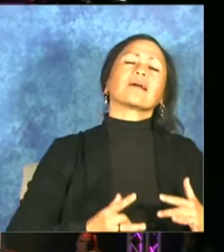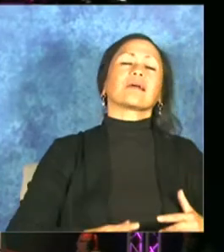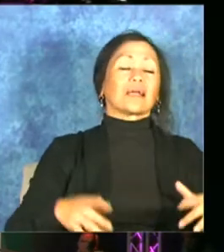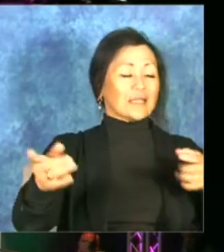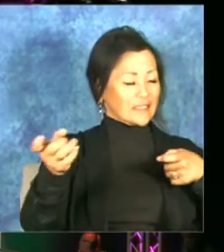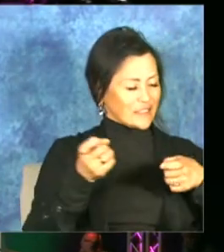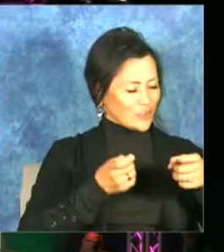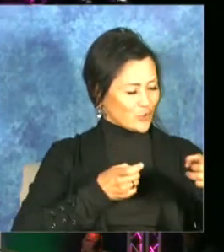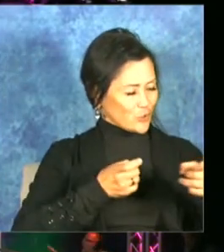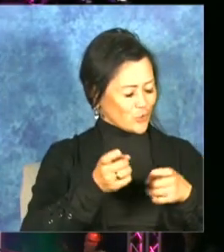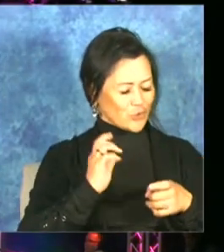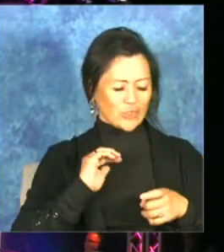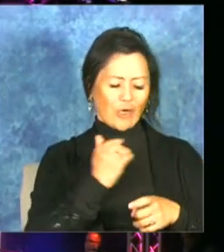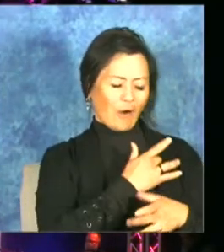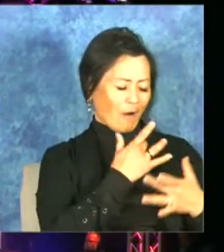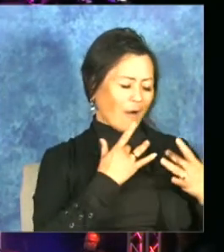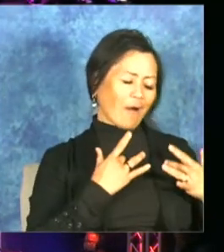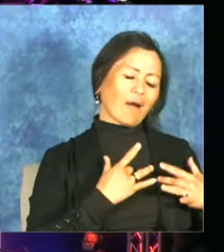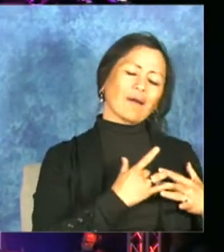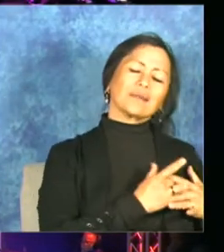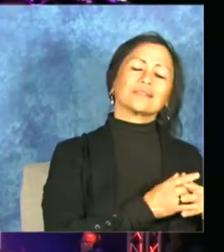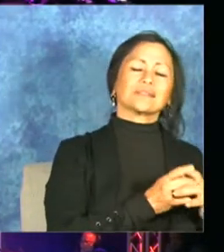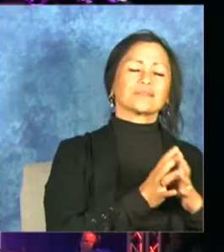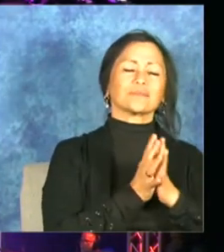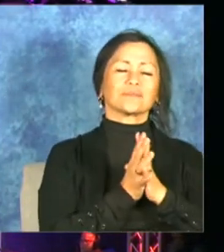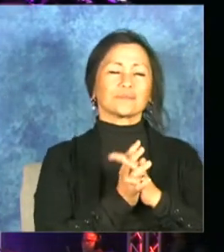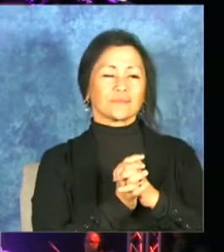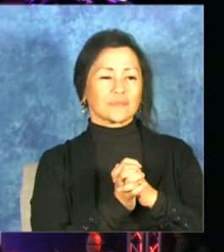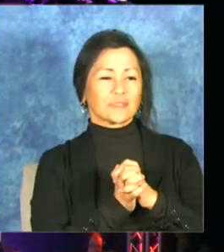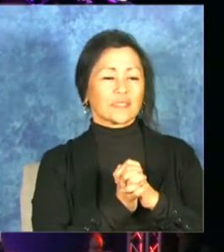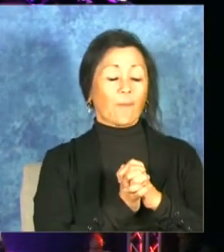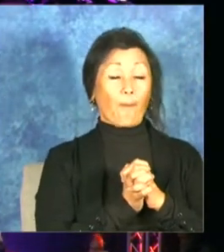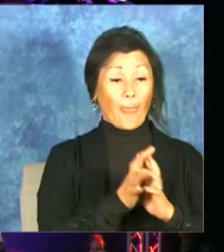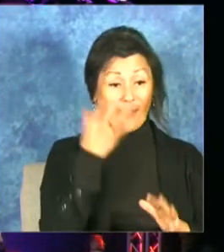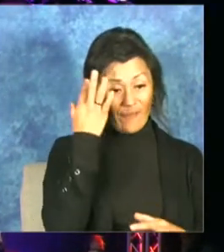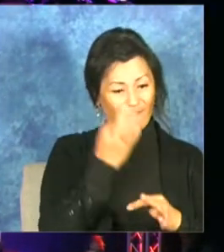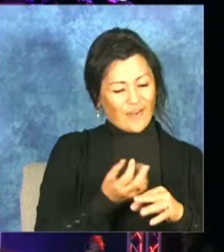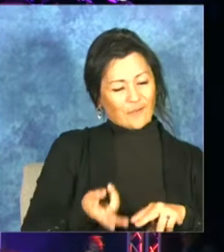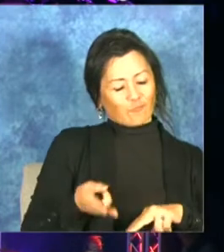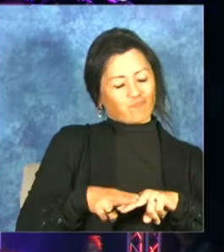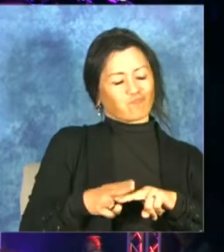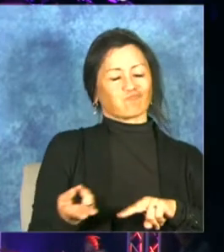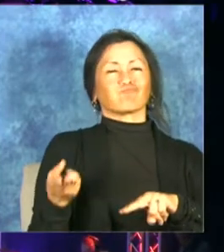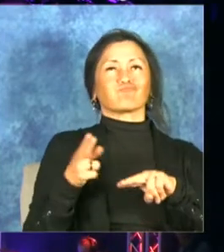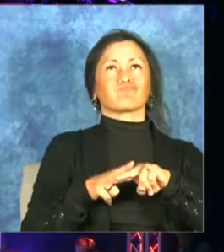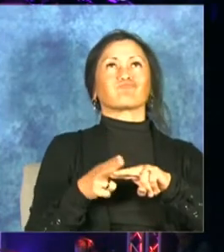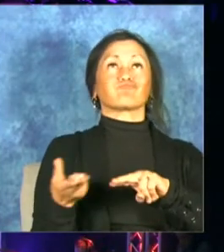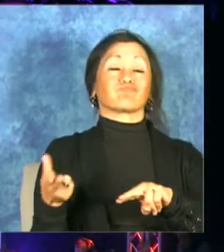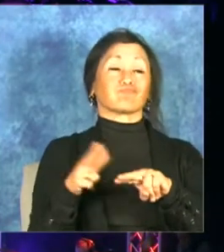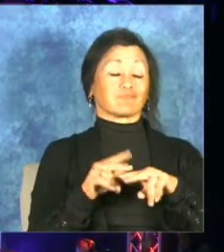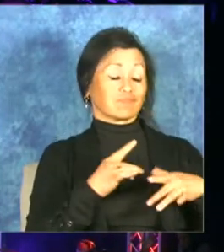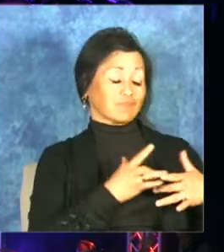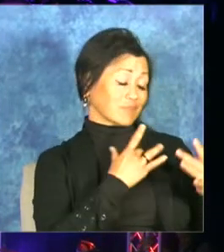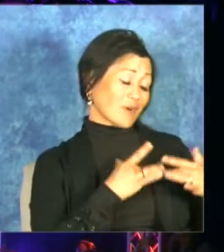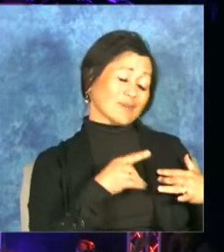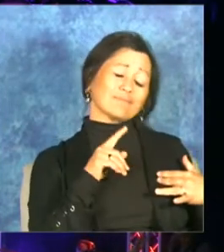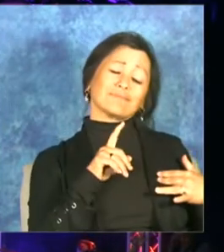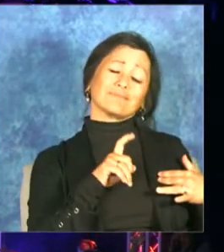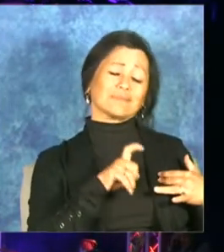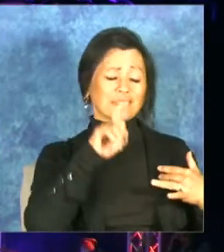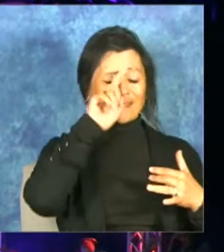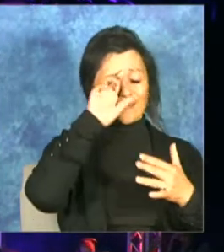our hearts. And let faith rise up, oh